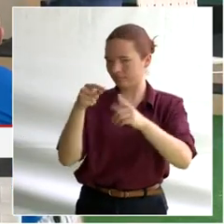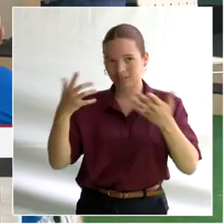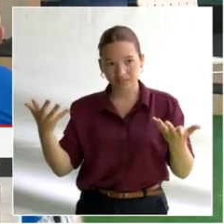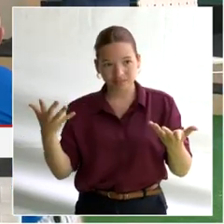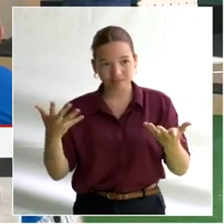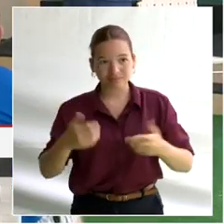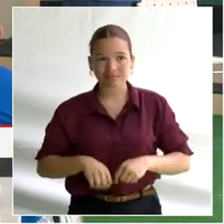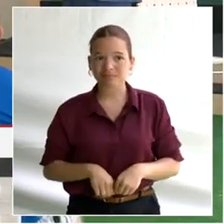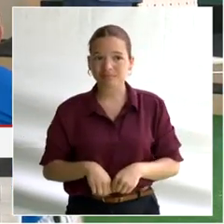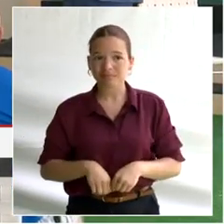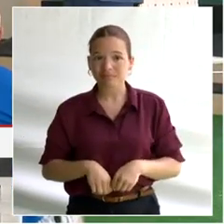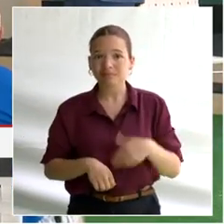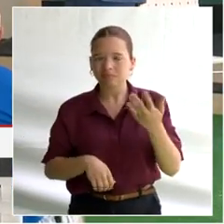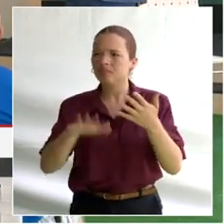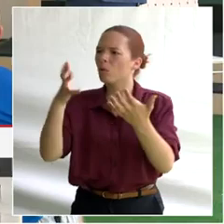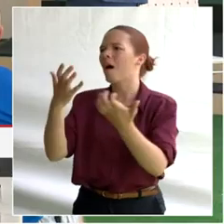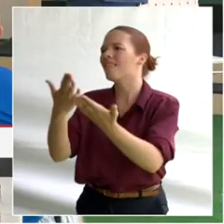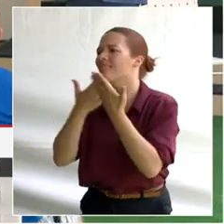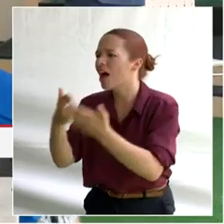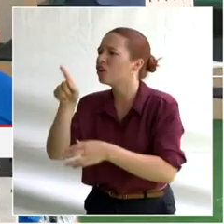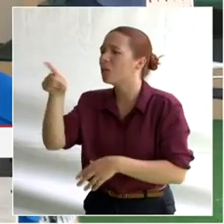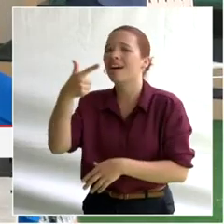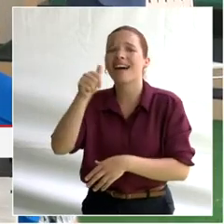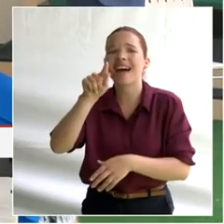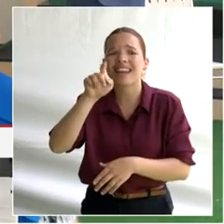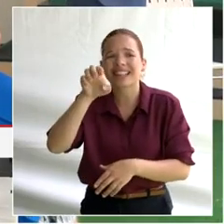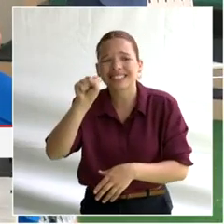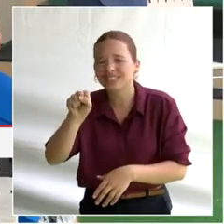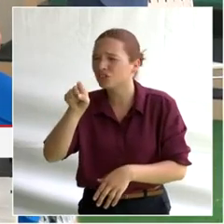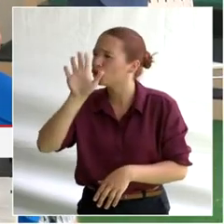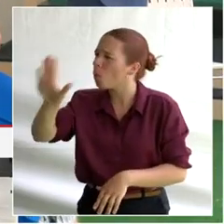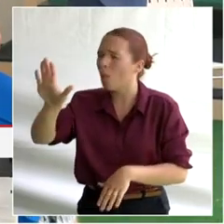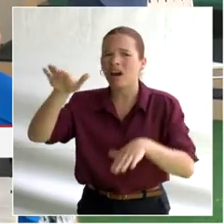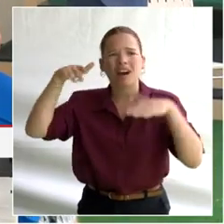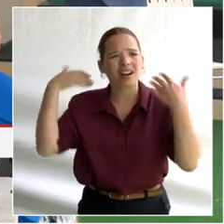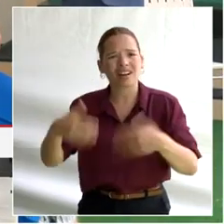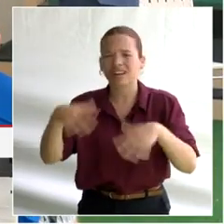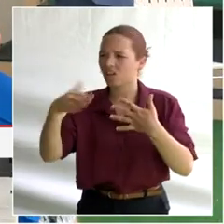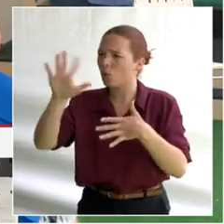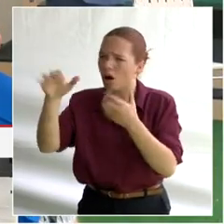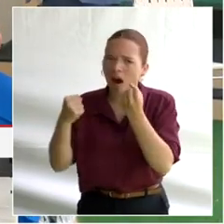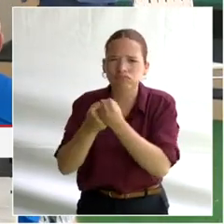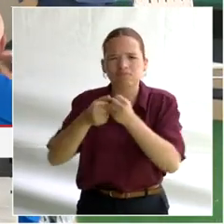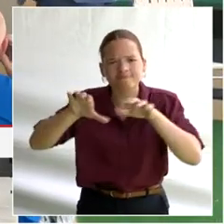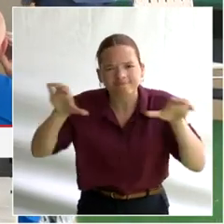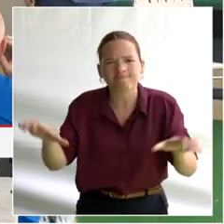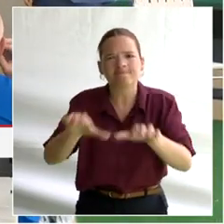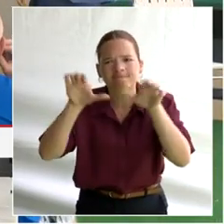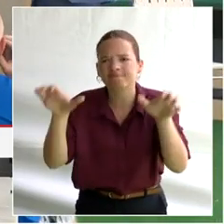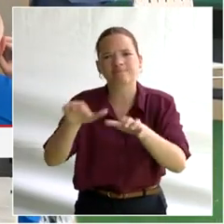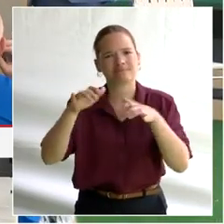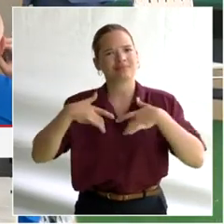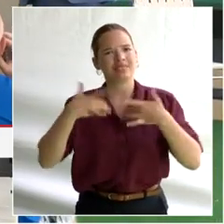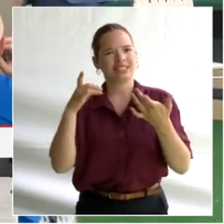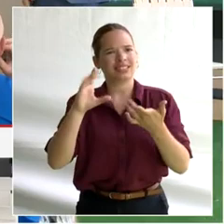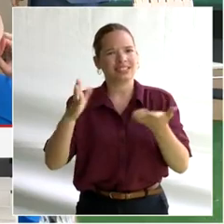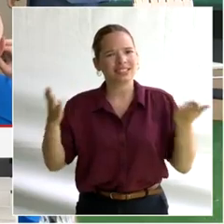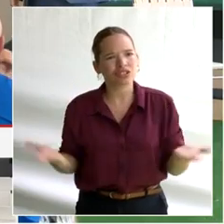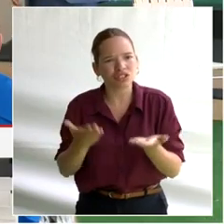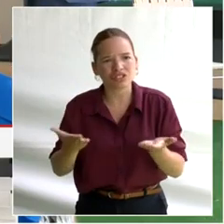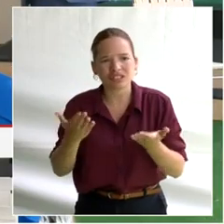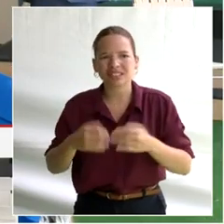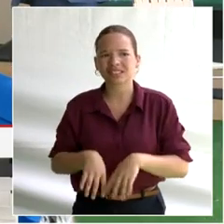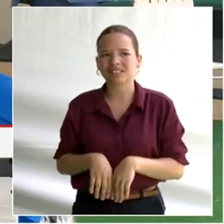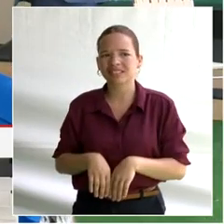who stepped up big time this year to support when we became an equal level women's event. Events DC really stepped up to help make